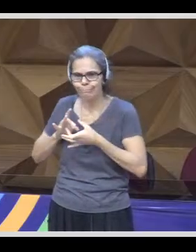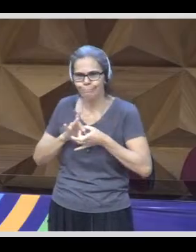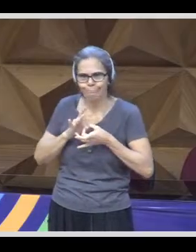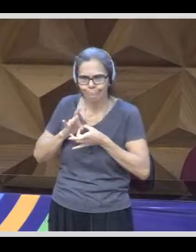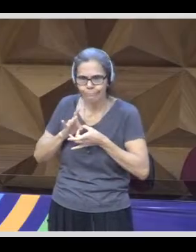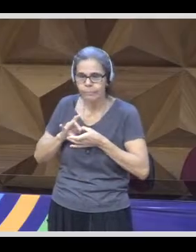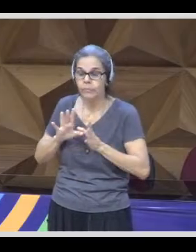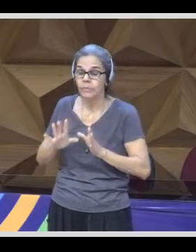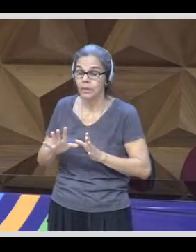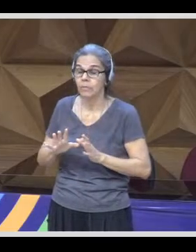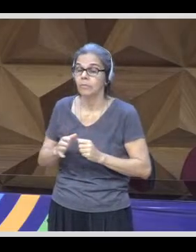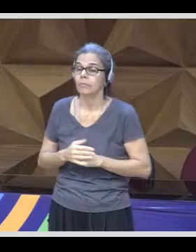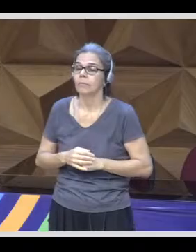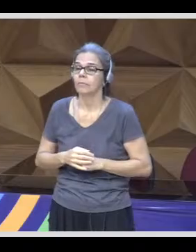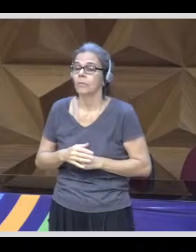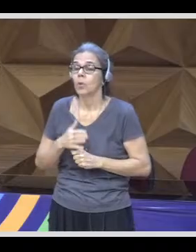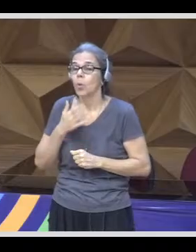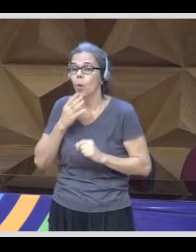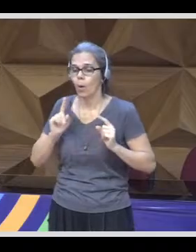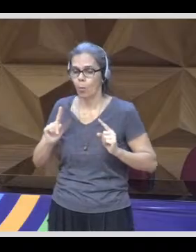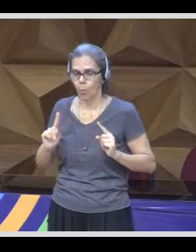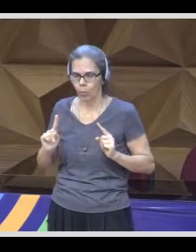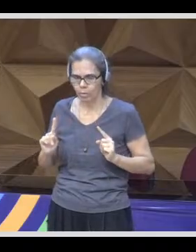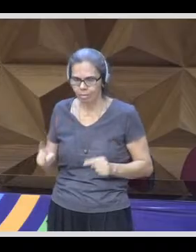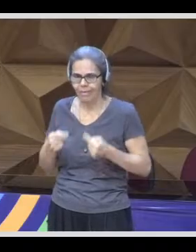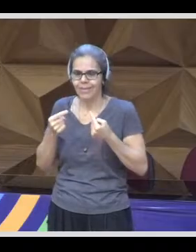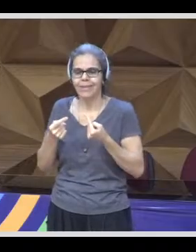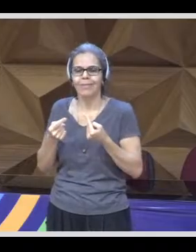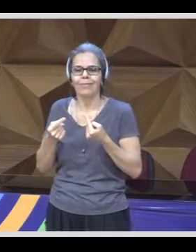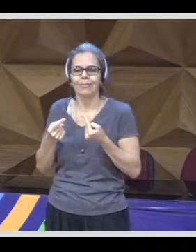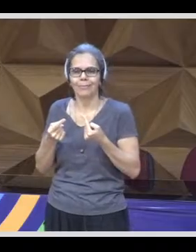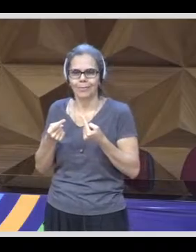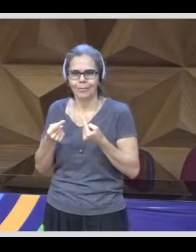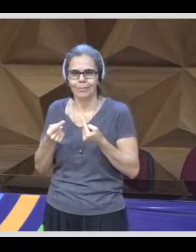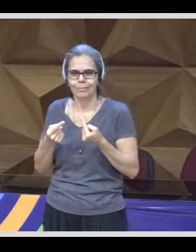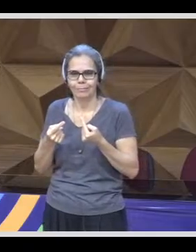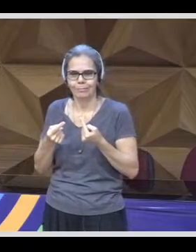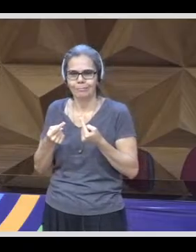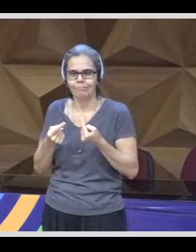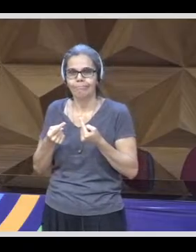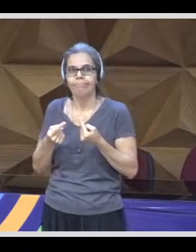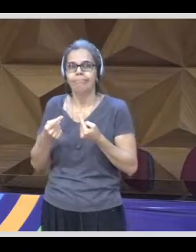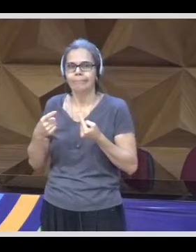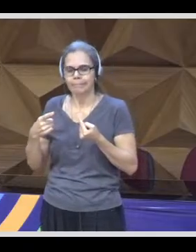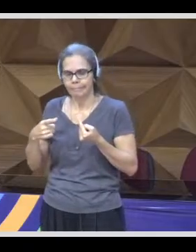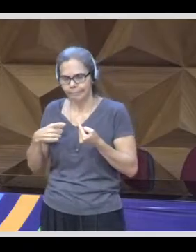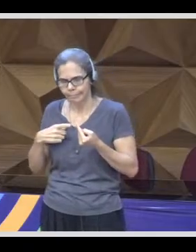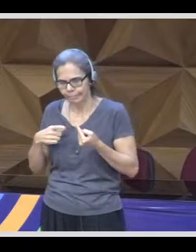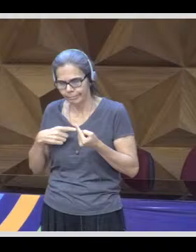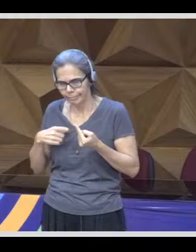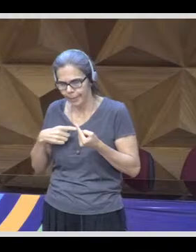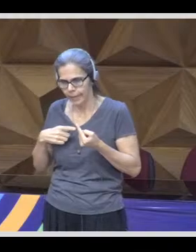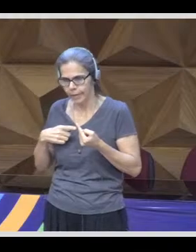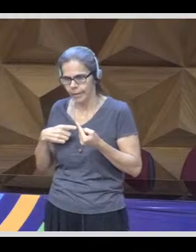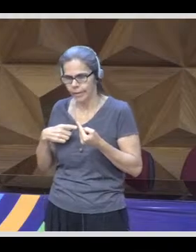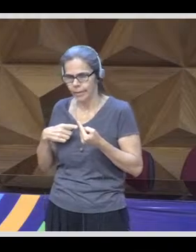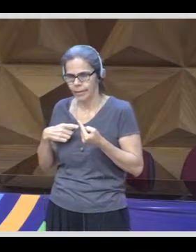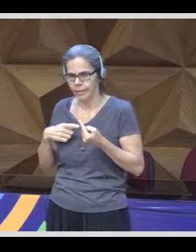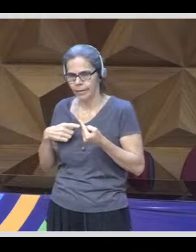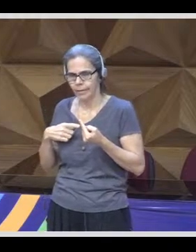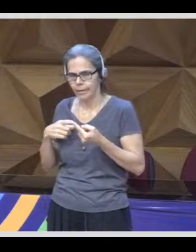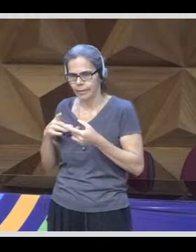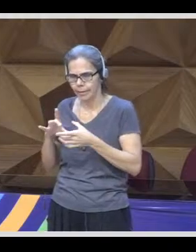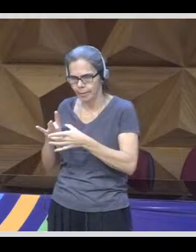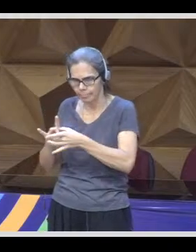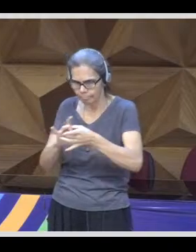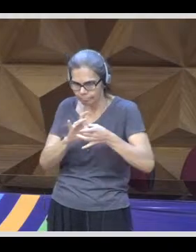in the coordination is to try to have like a network like this with hundreds of thousands of edges and come up